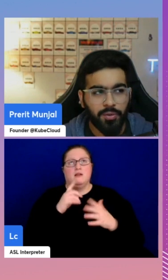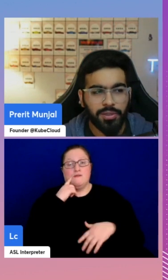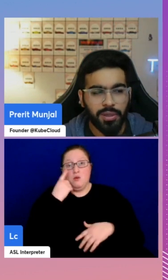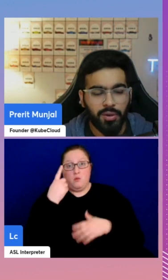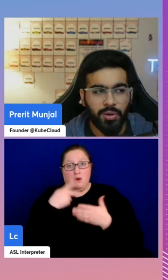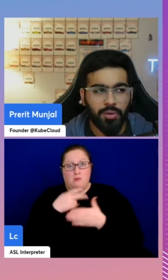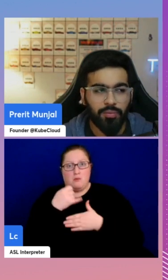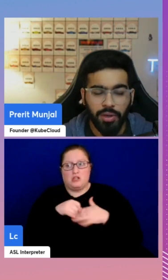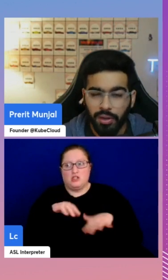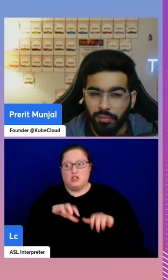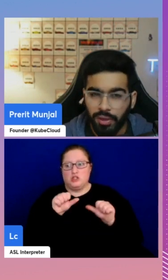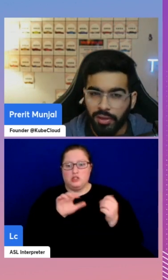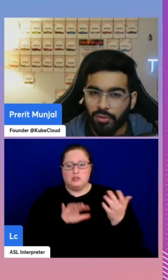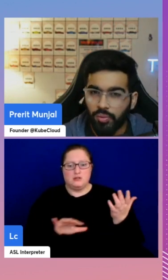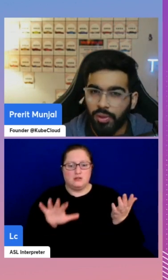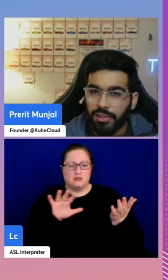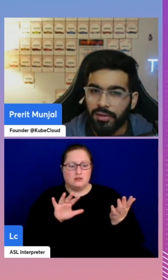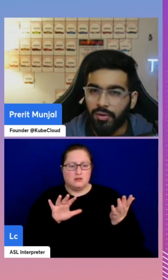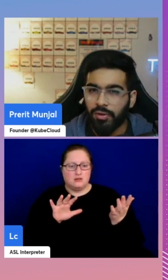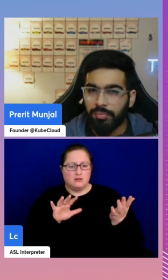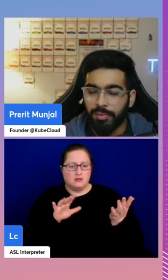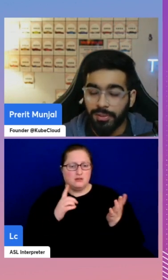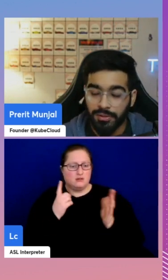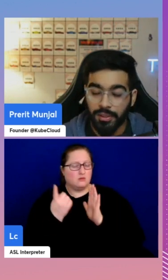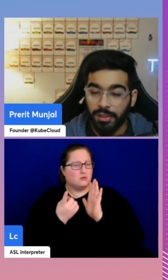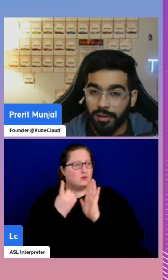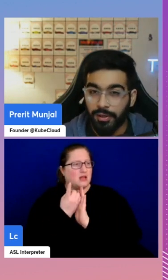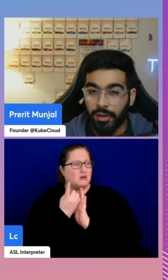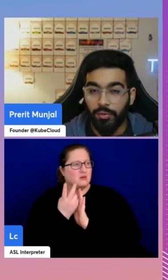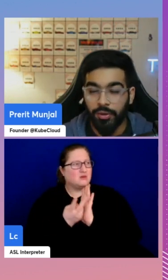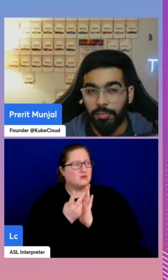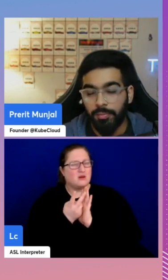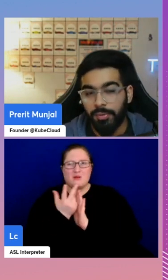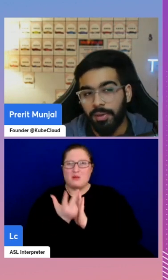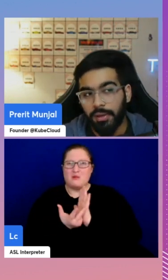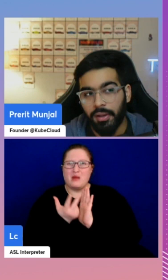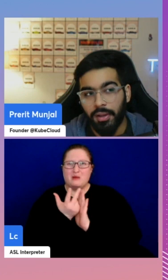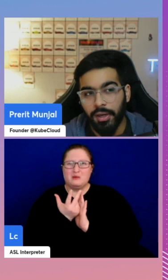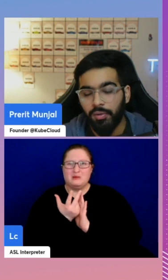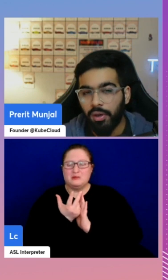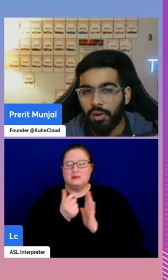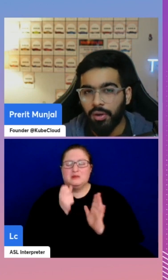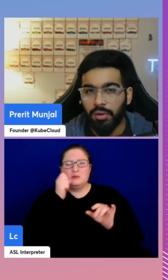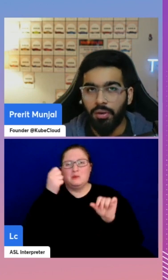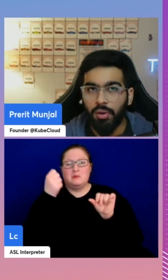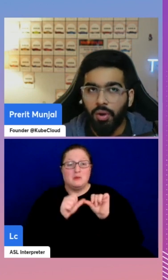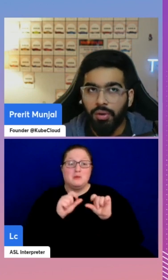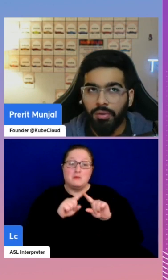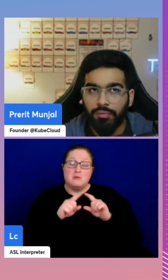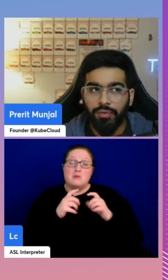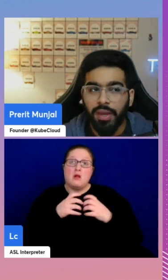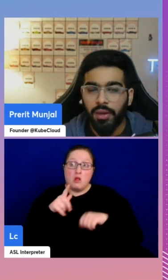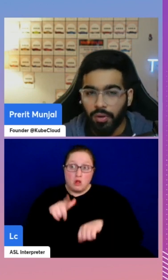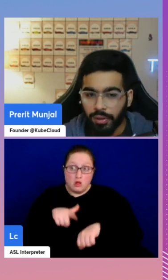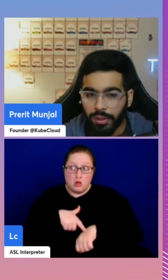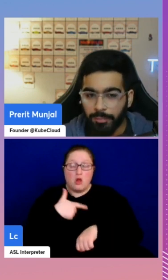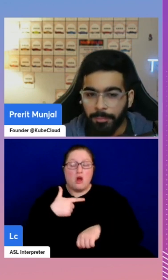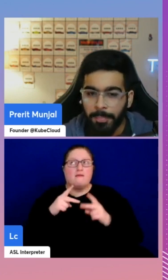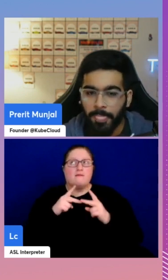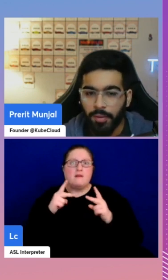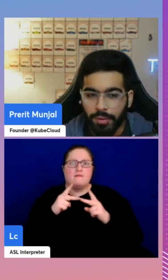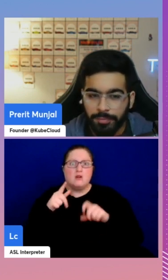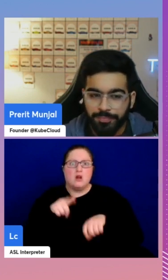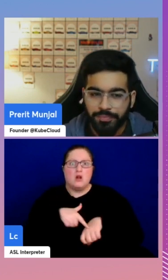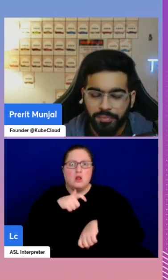project it took us around 1 hour or 2 hour, or maybe just 3 hour, I don't remember, but it took a long, very long